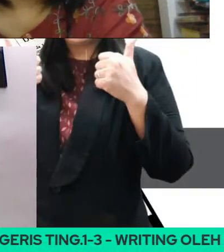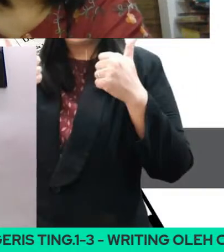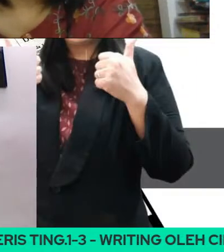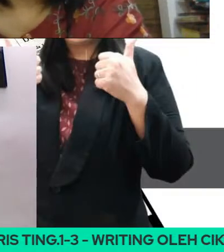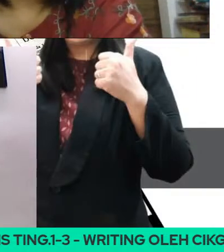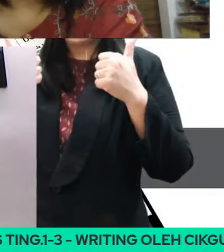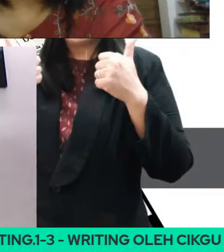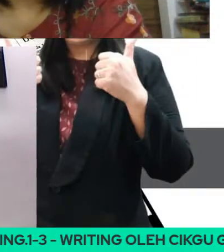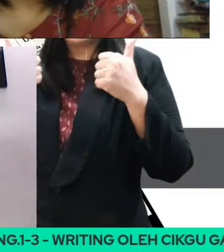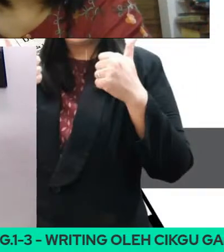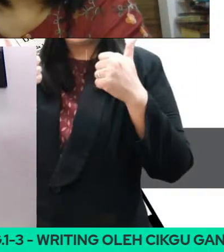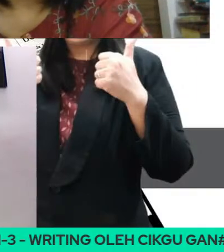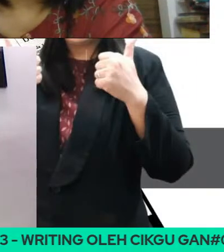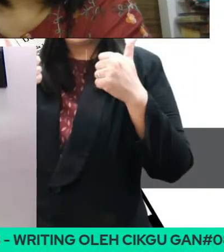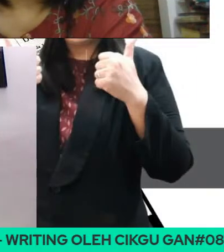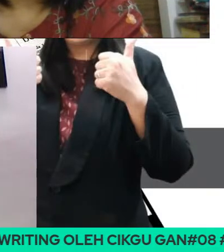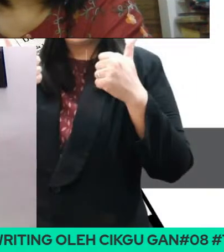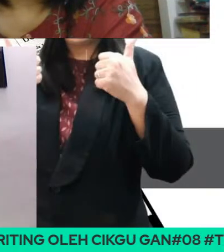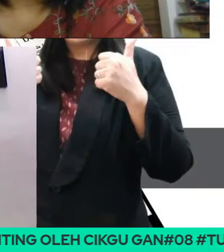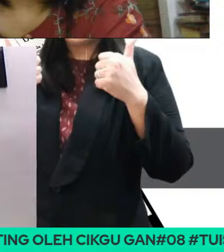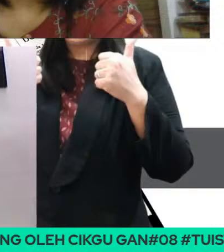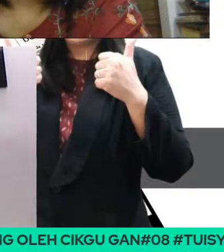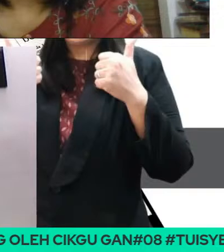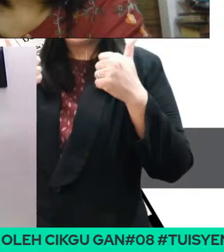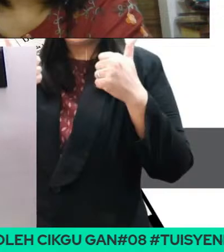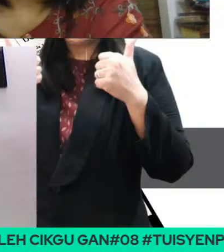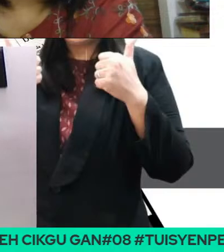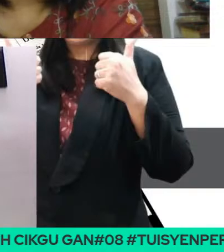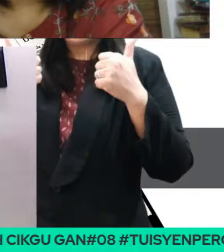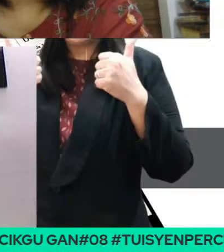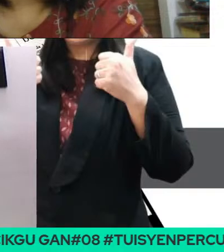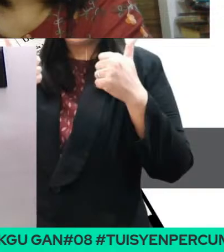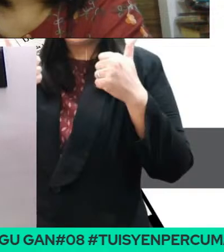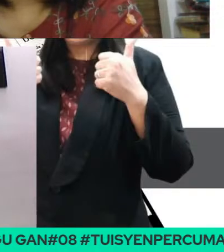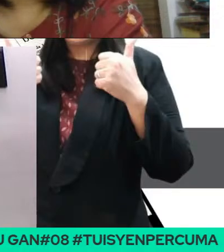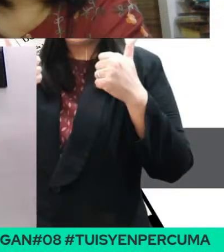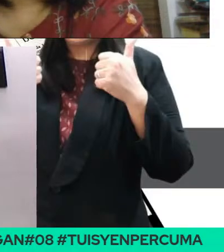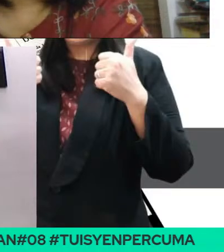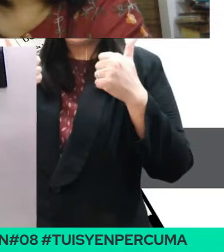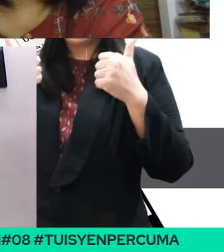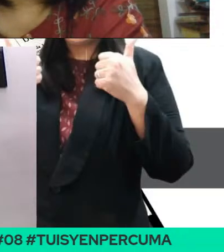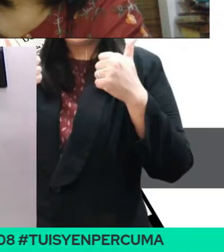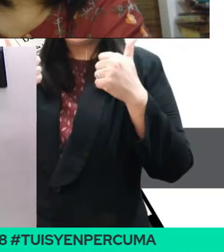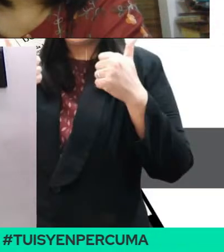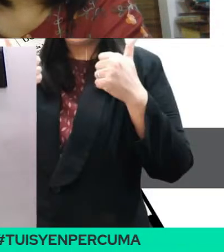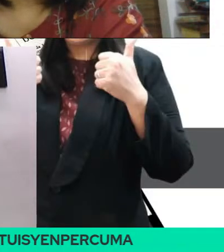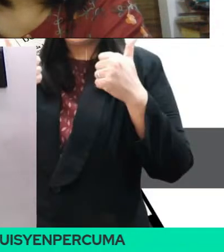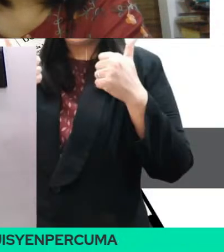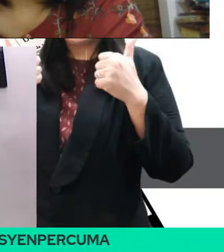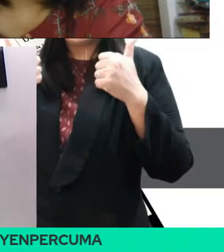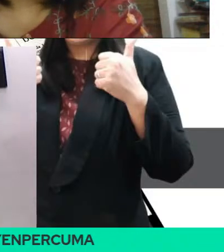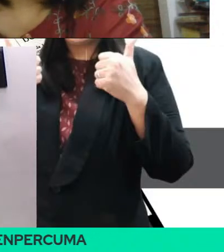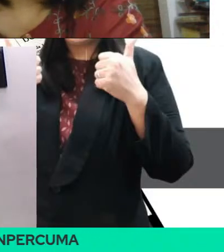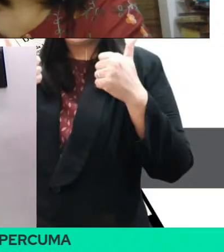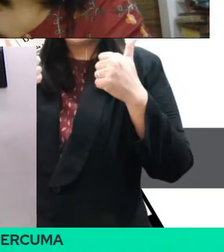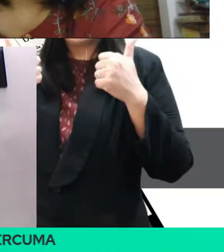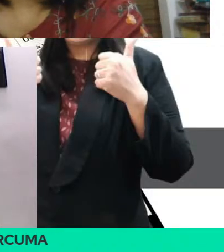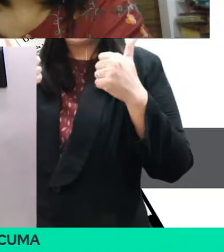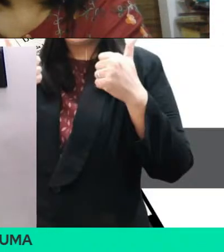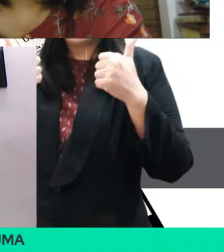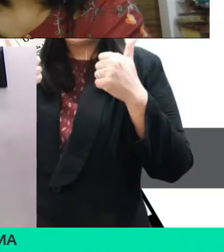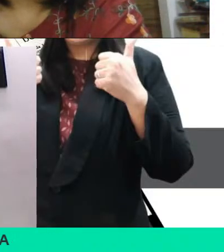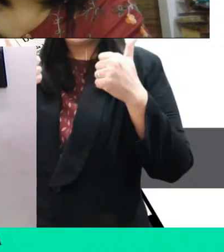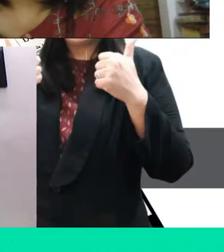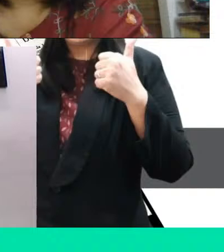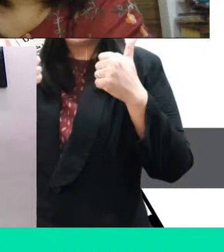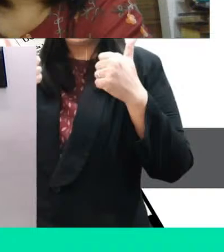the passcode given by the presenter or me by the end of the lesson. And do not forget